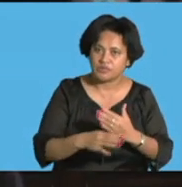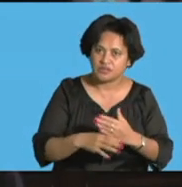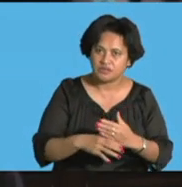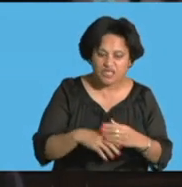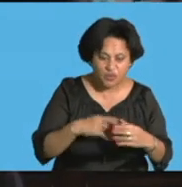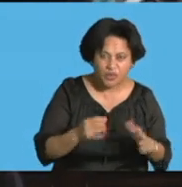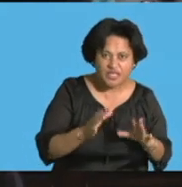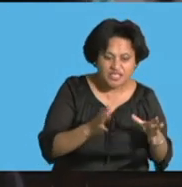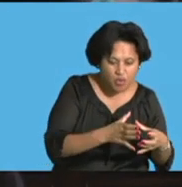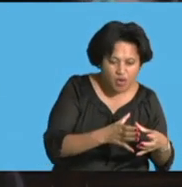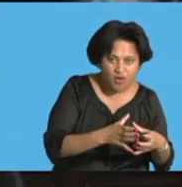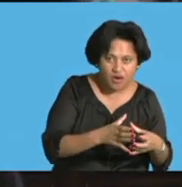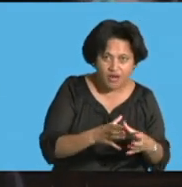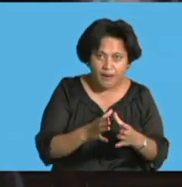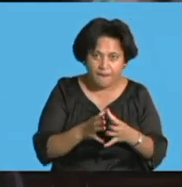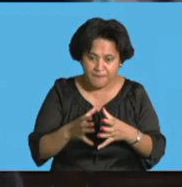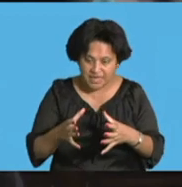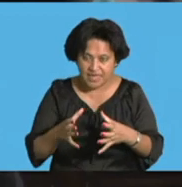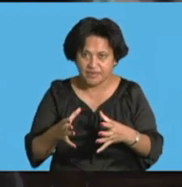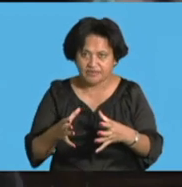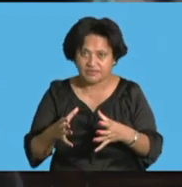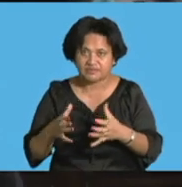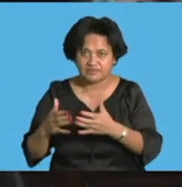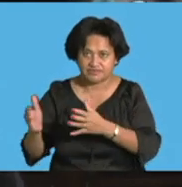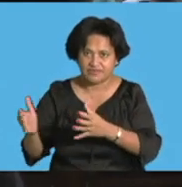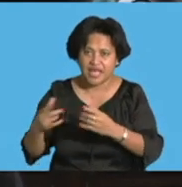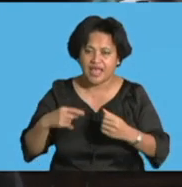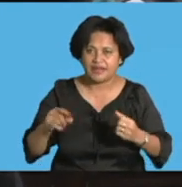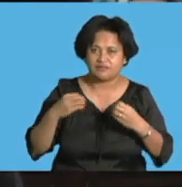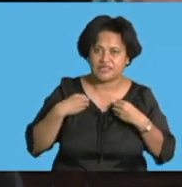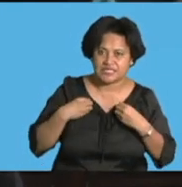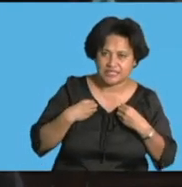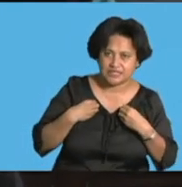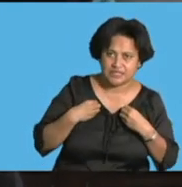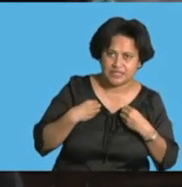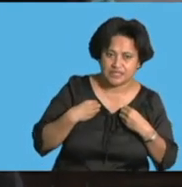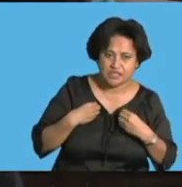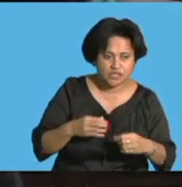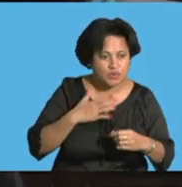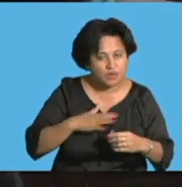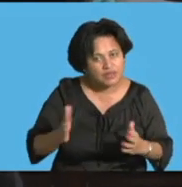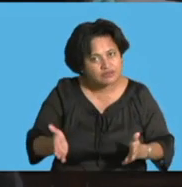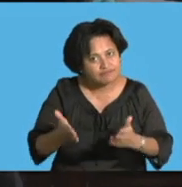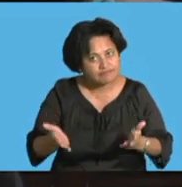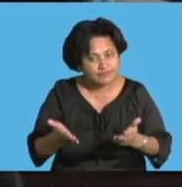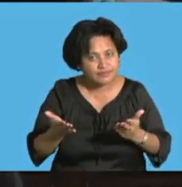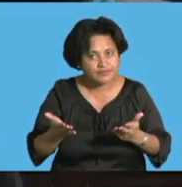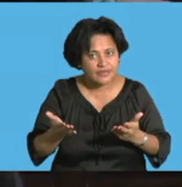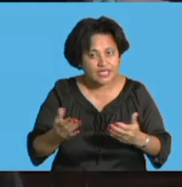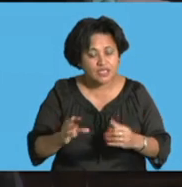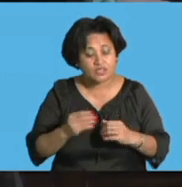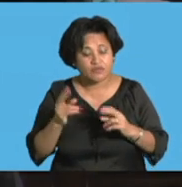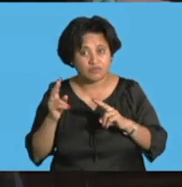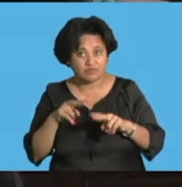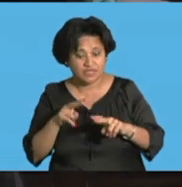medium-sized businesses. And continue the sustainable development of our tourism industry. Mr. Speaker, sir, from the perspective